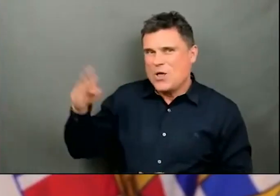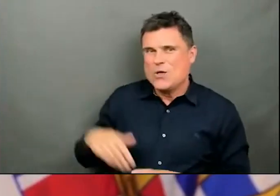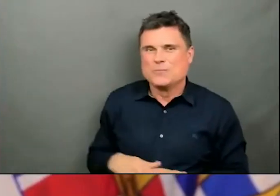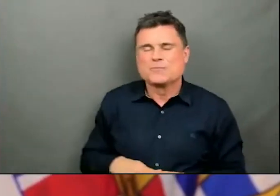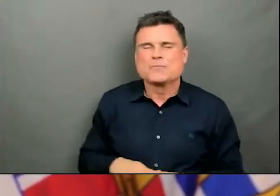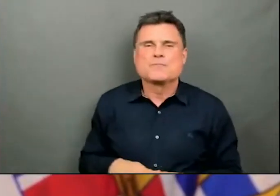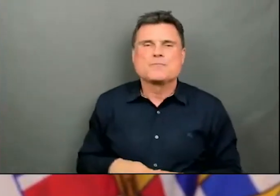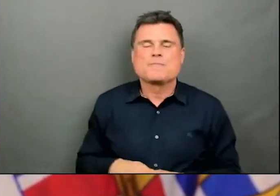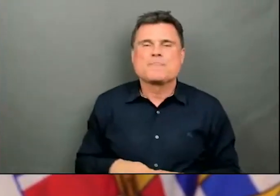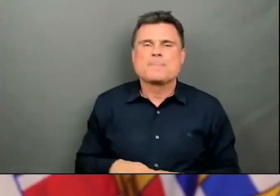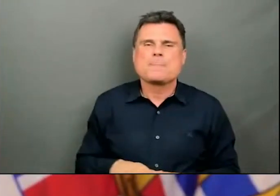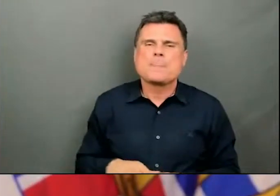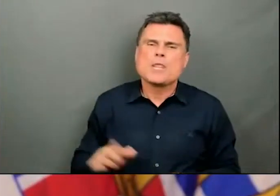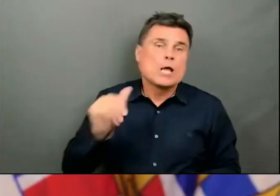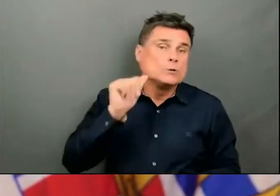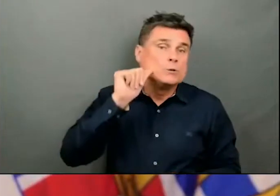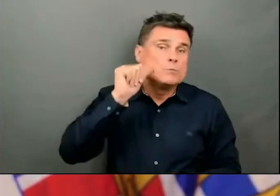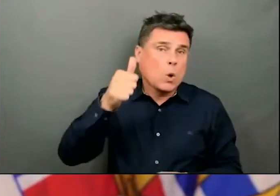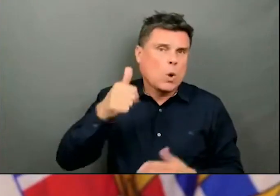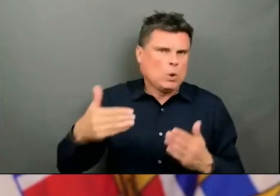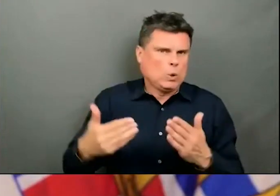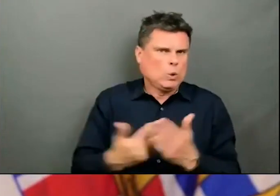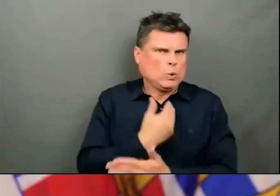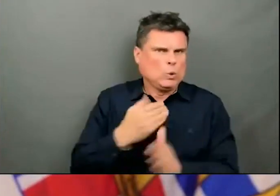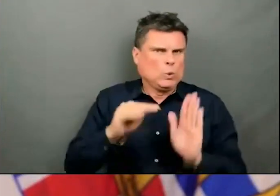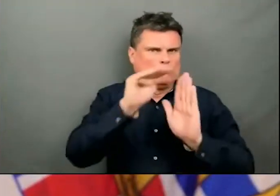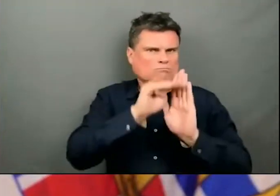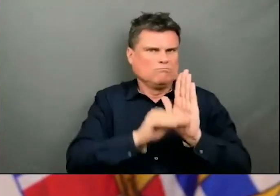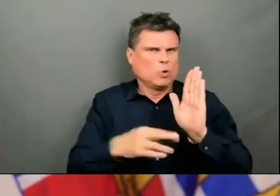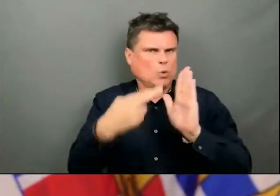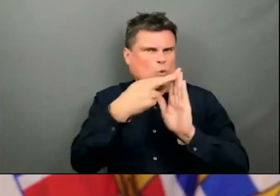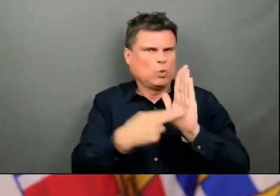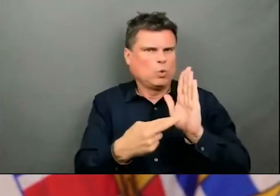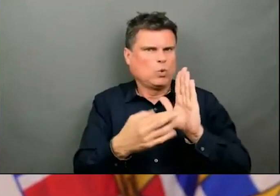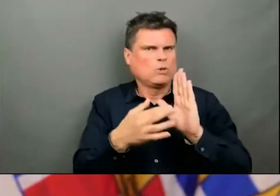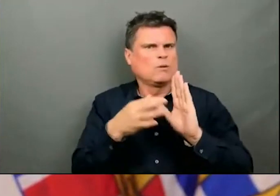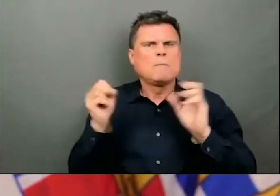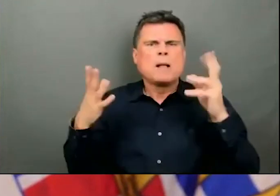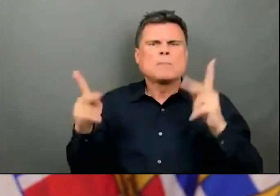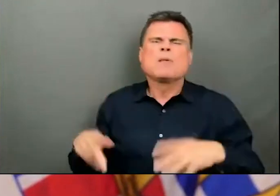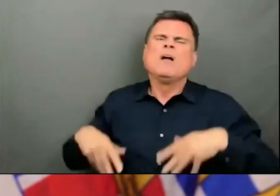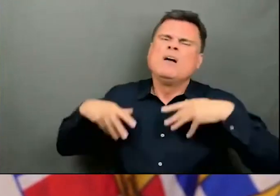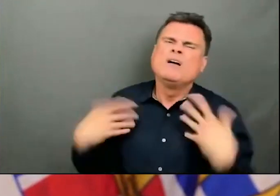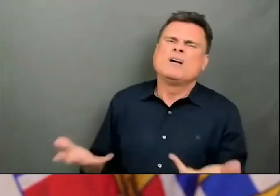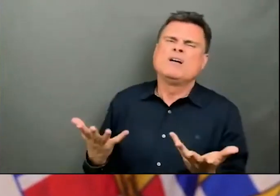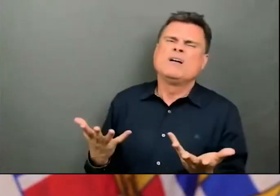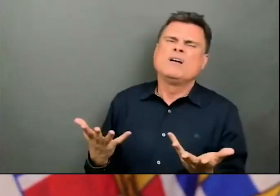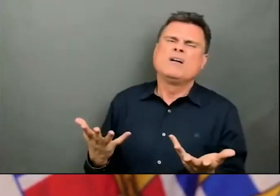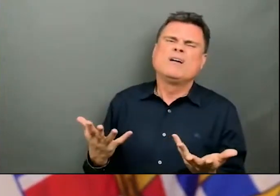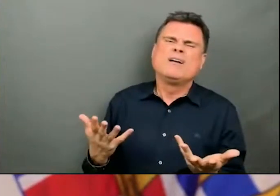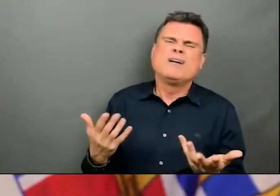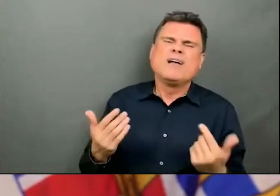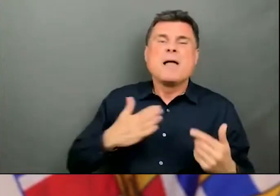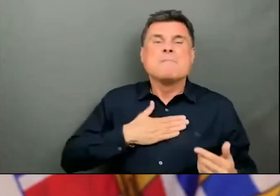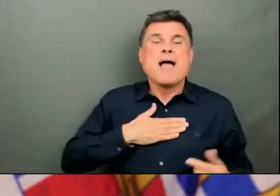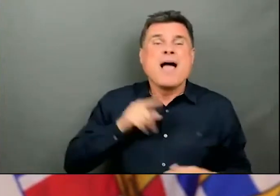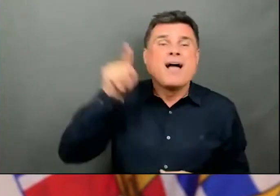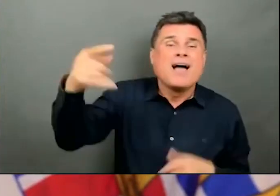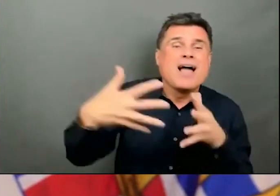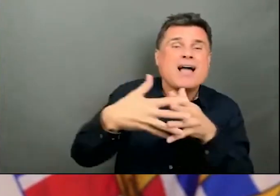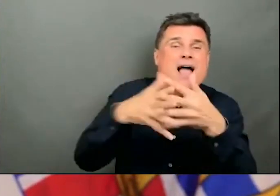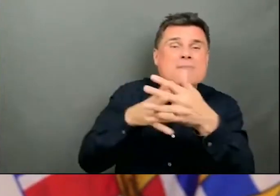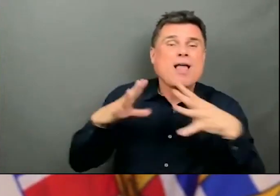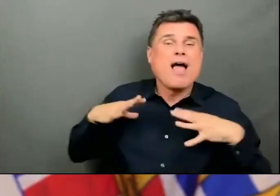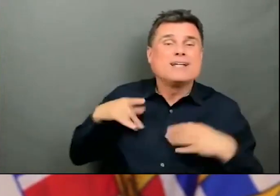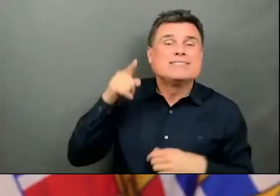with the restrictions coming tomorrow, we hear a lot from people saying, oh, I just want to go to my cabin. It's just outside the community. Or I'm just going to go to